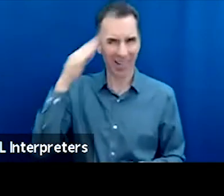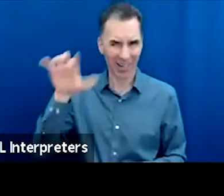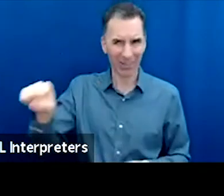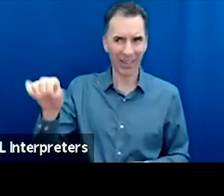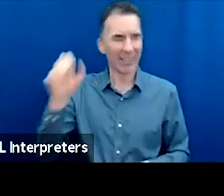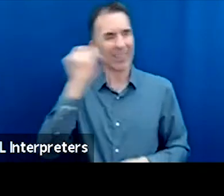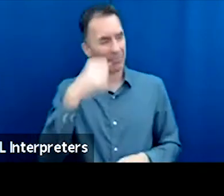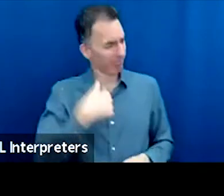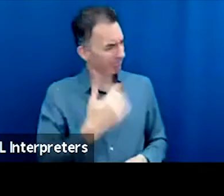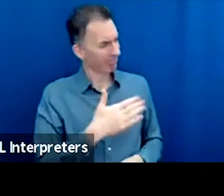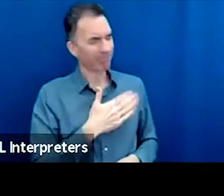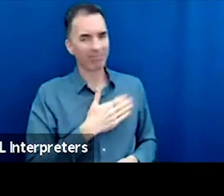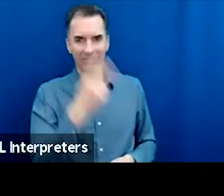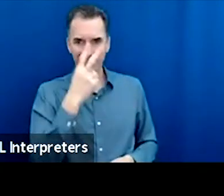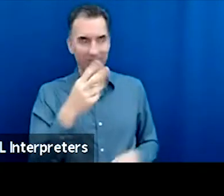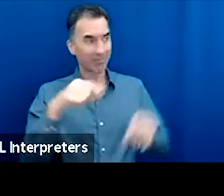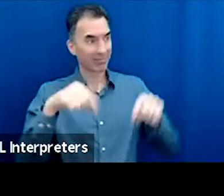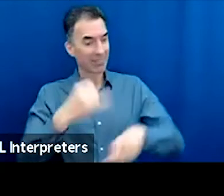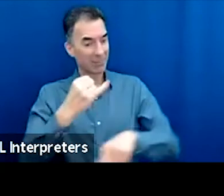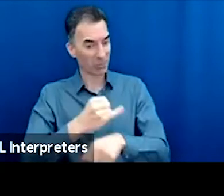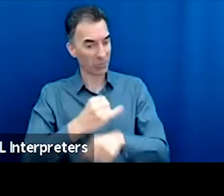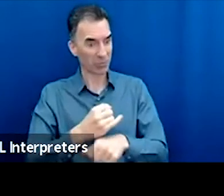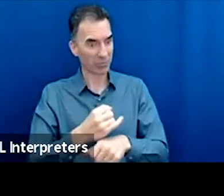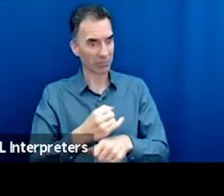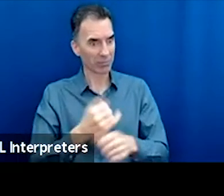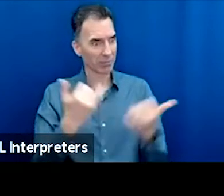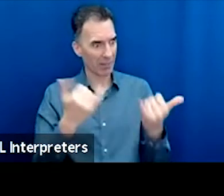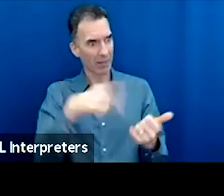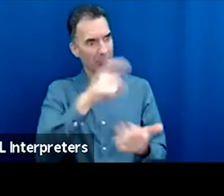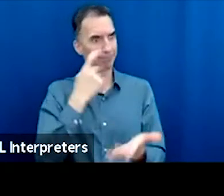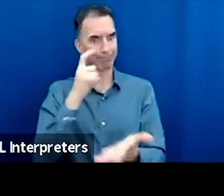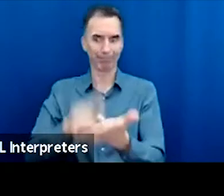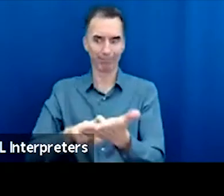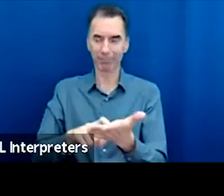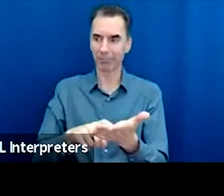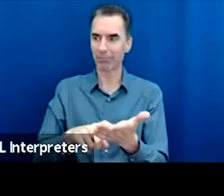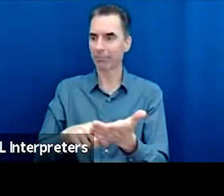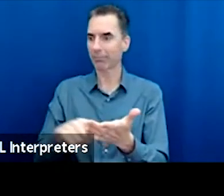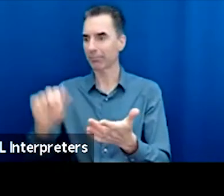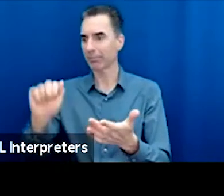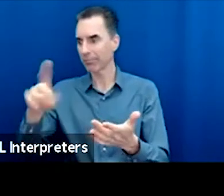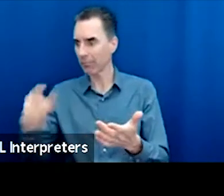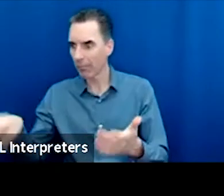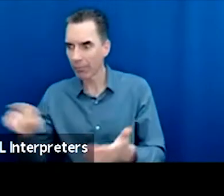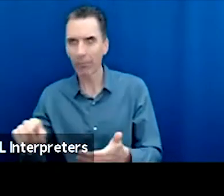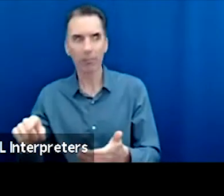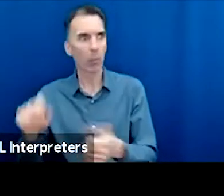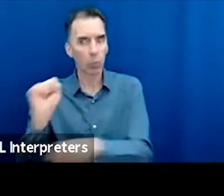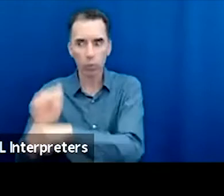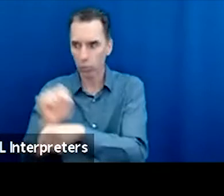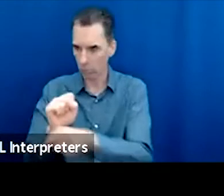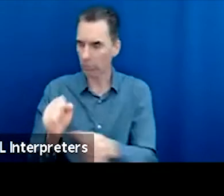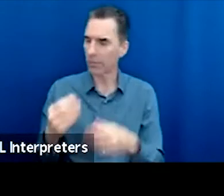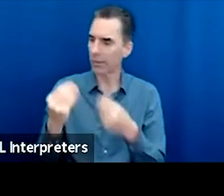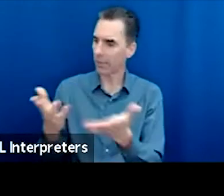you. And I'm so glad to see that the institution is validating the contributions of adjuncts by giving the opportunity for